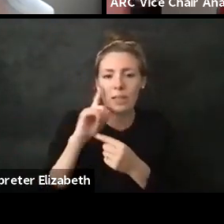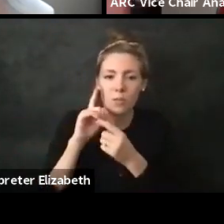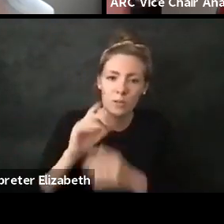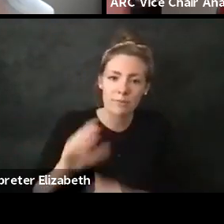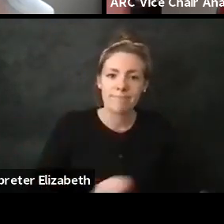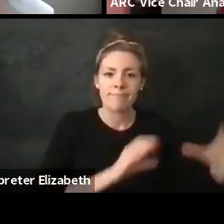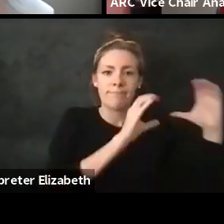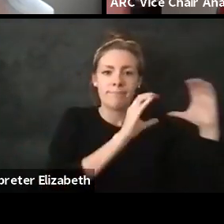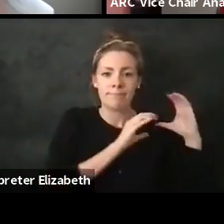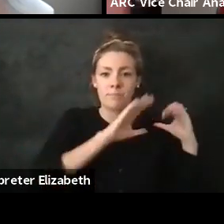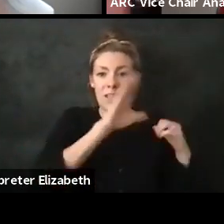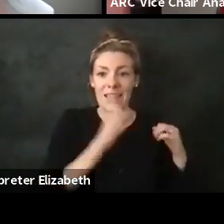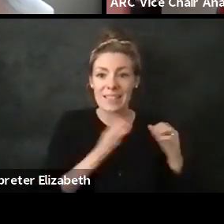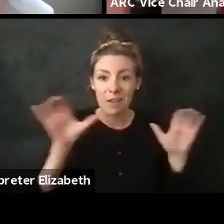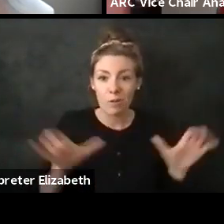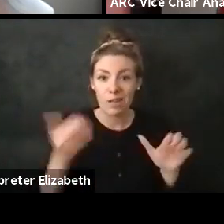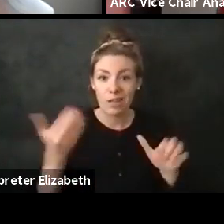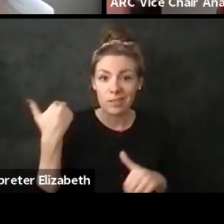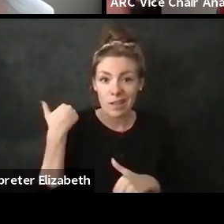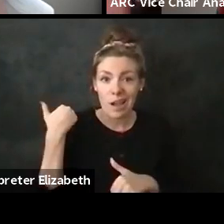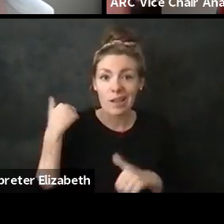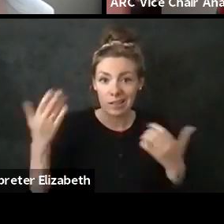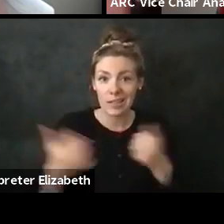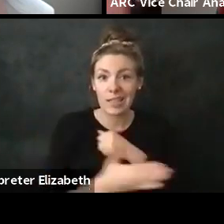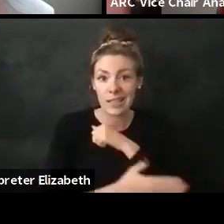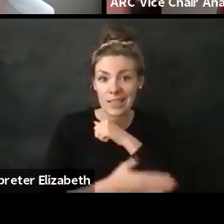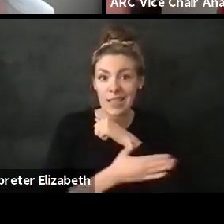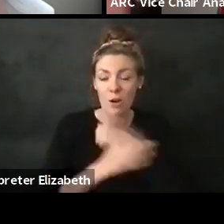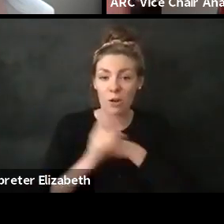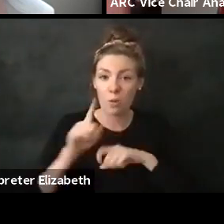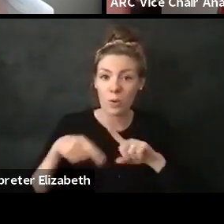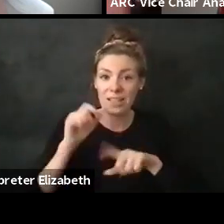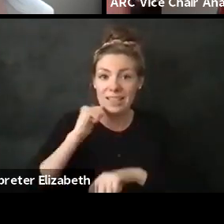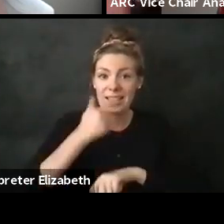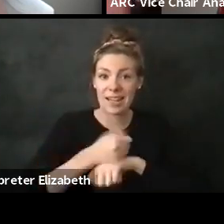done in the county before in drawing up these lines,